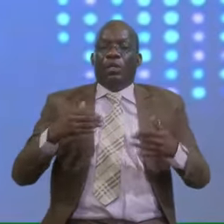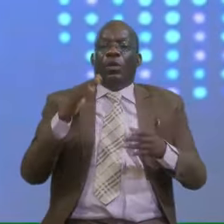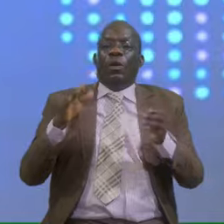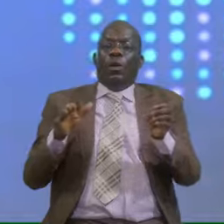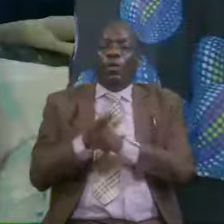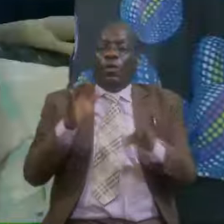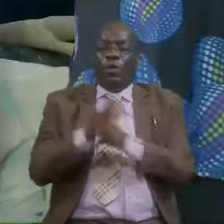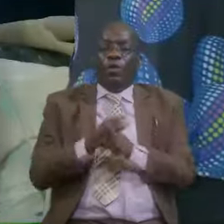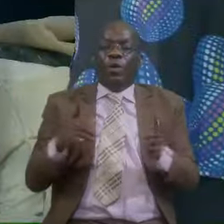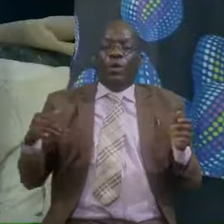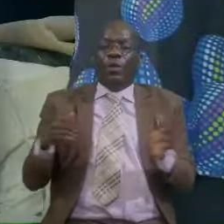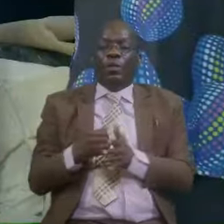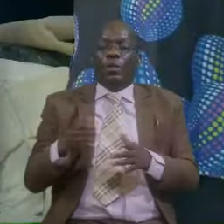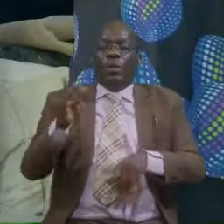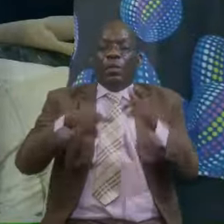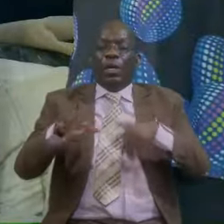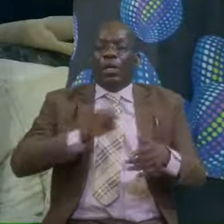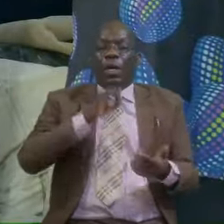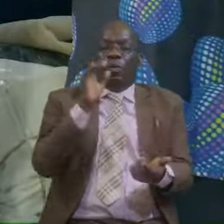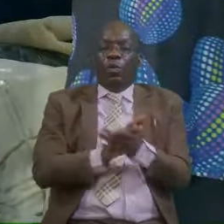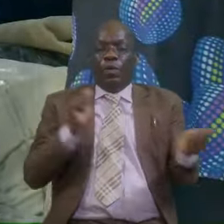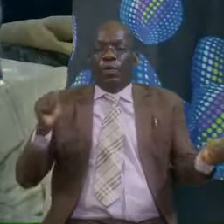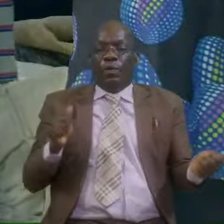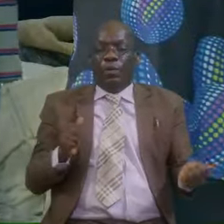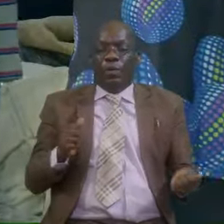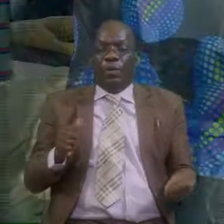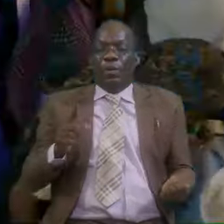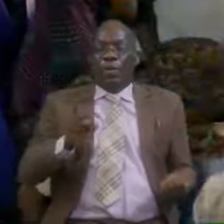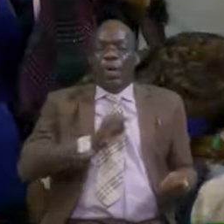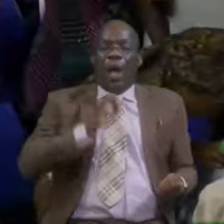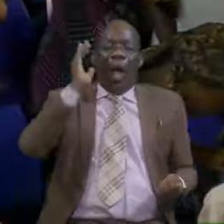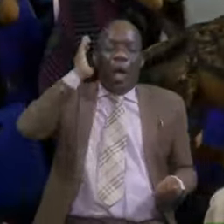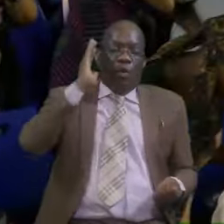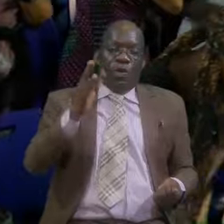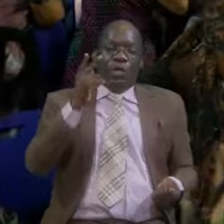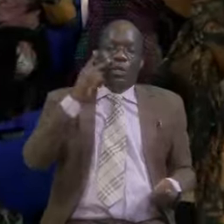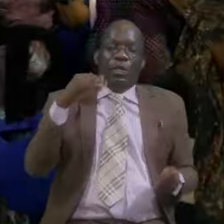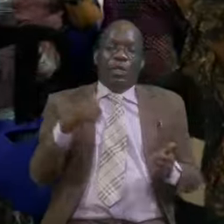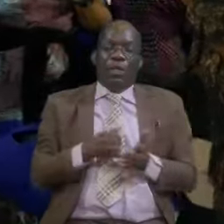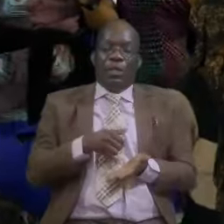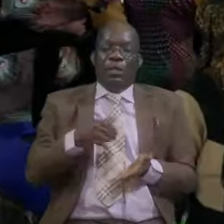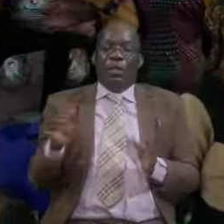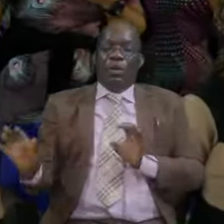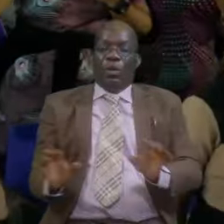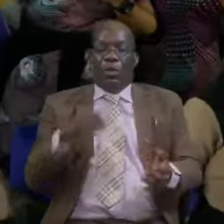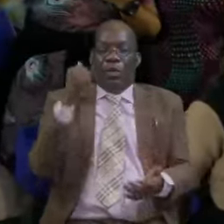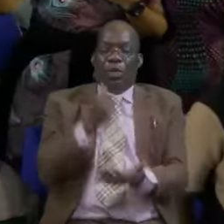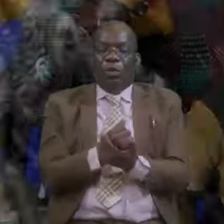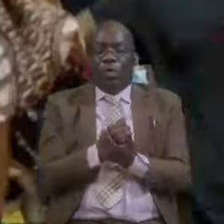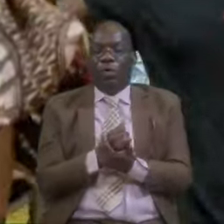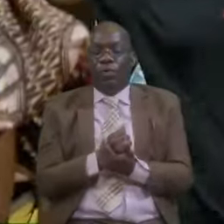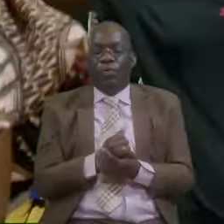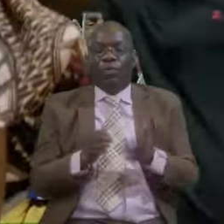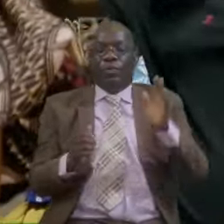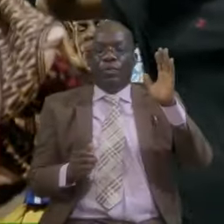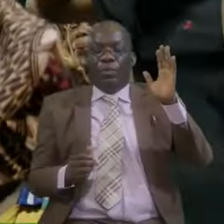I believe I will see it done. Raise up that hand